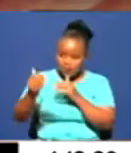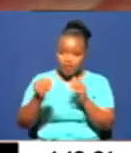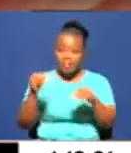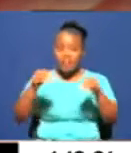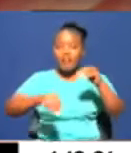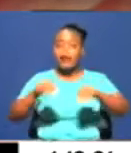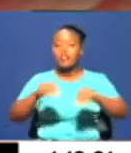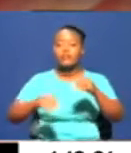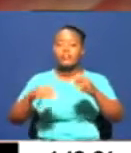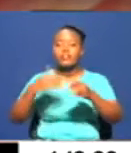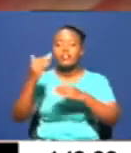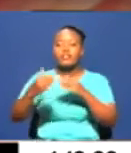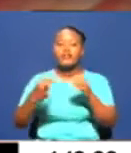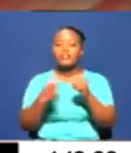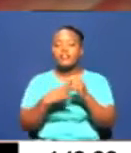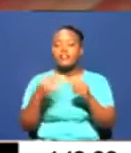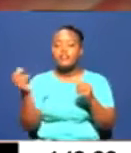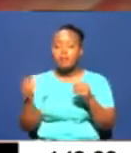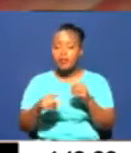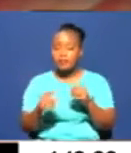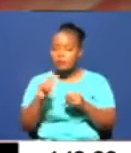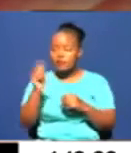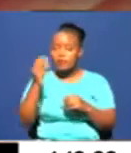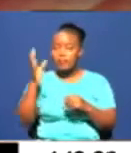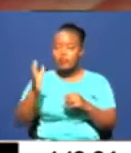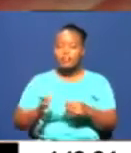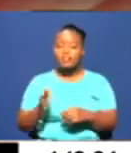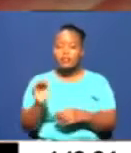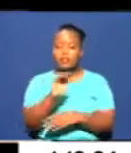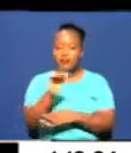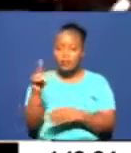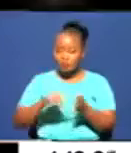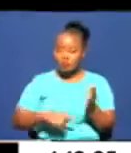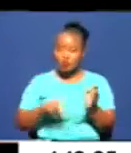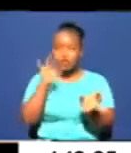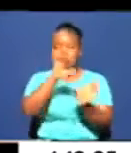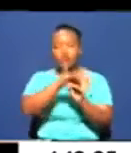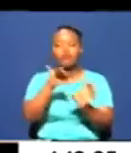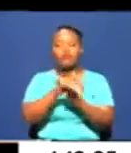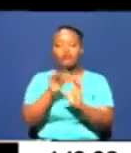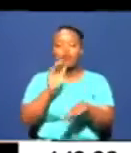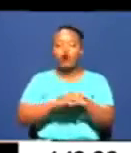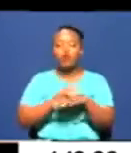Kenyans have also been urged to put into office ideal leaders.